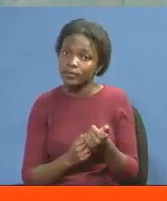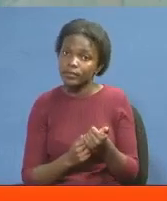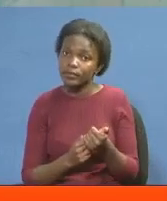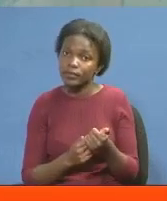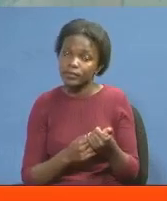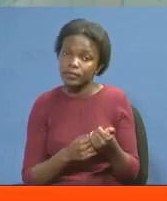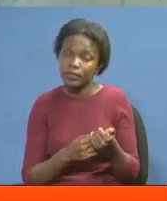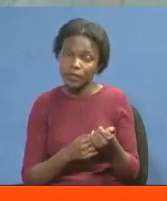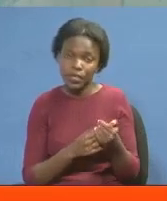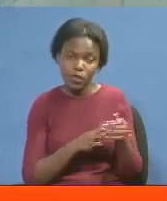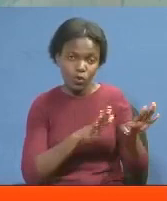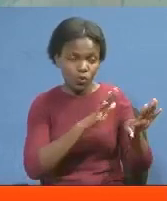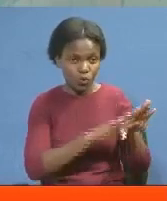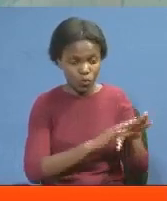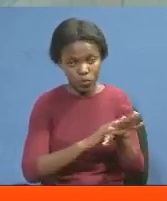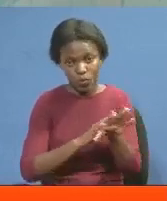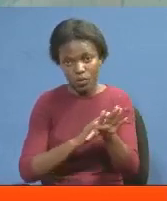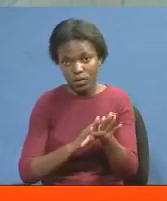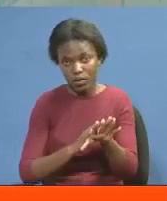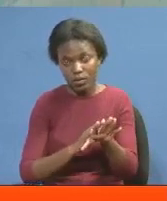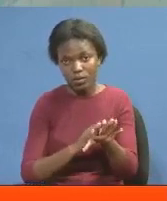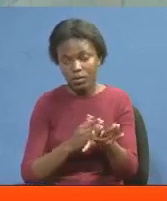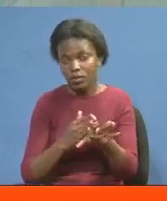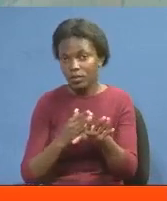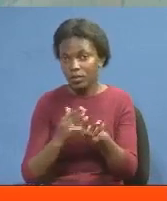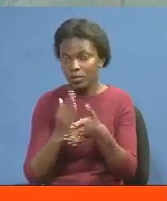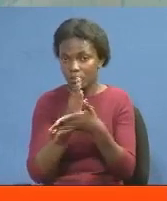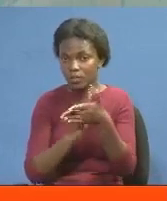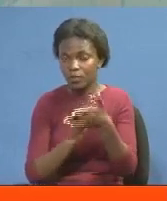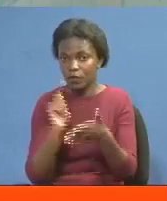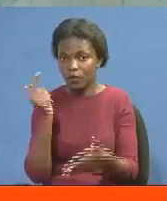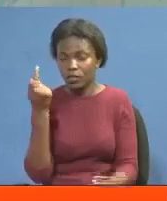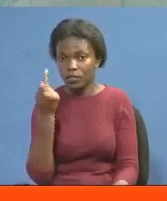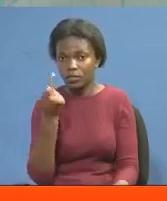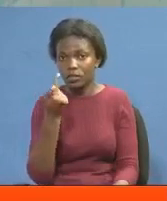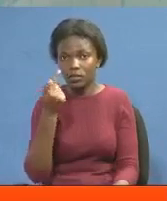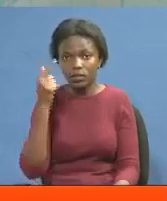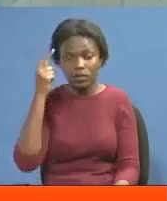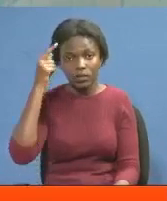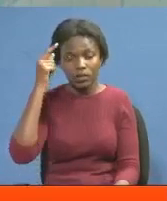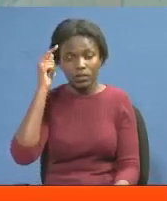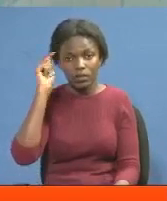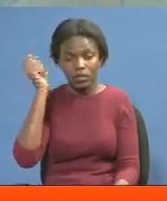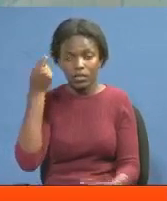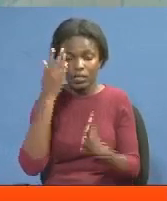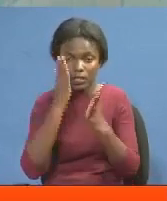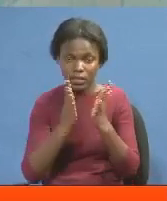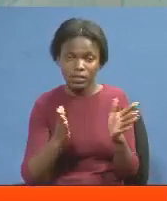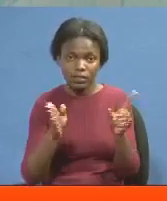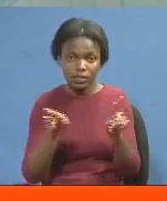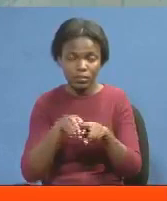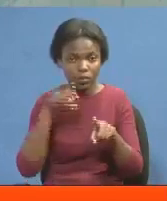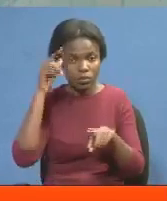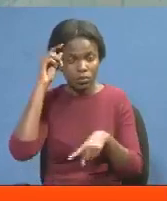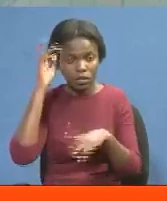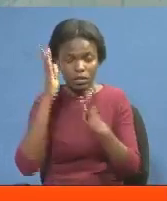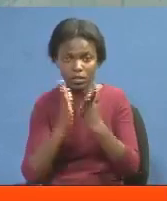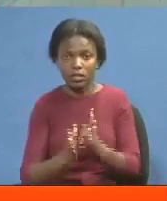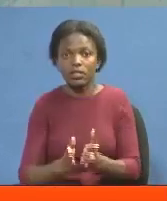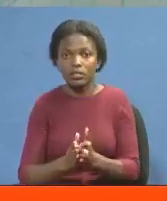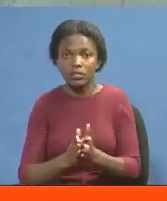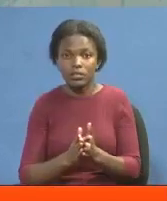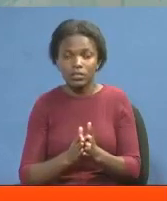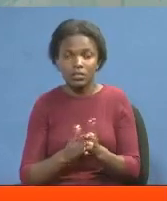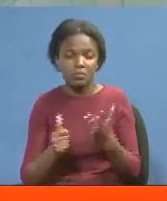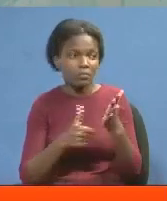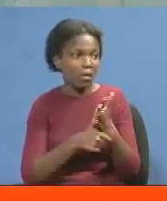The good part and the first part is Kenyans and Somalis have never been enemies. And I'm talking